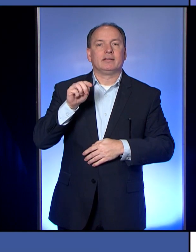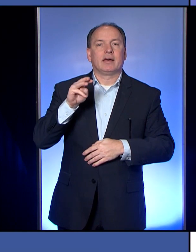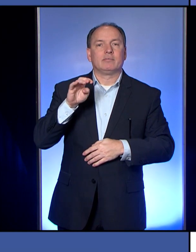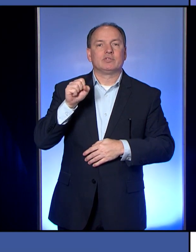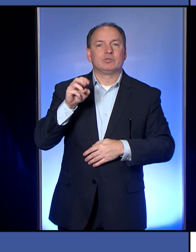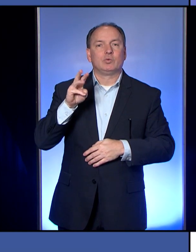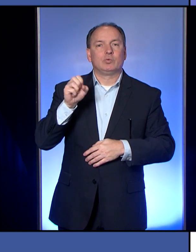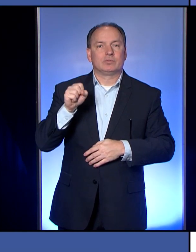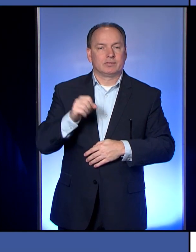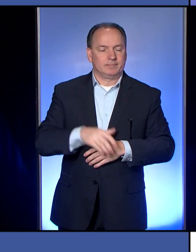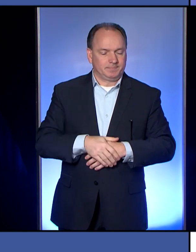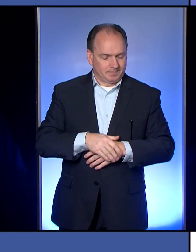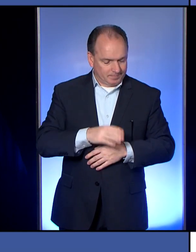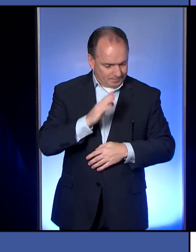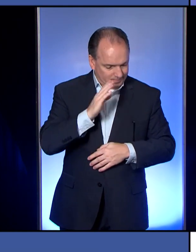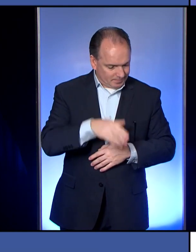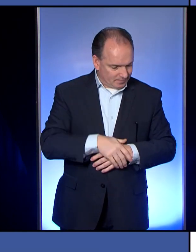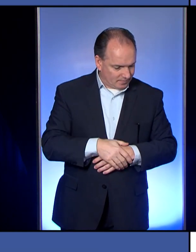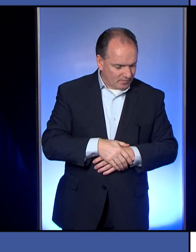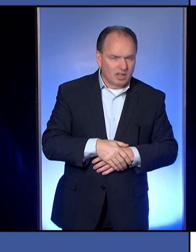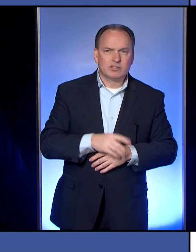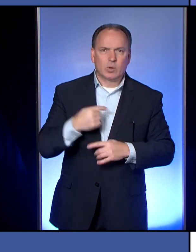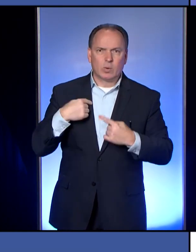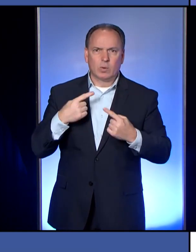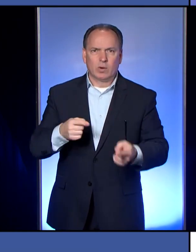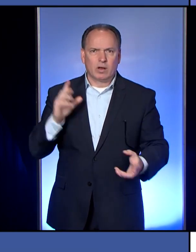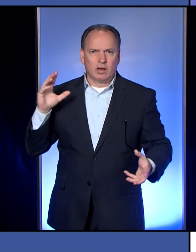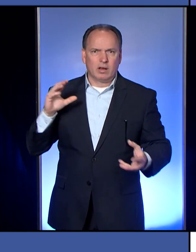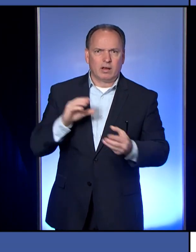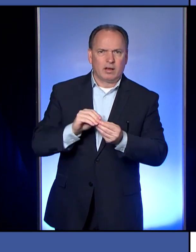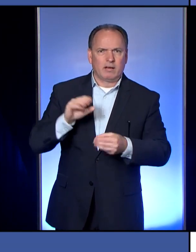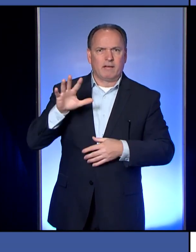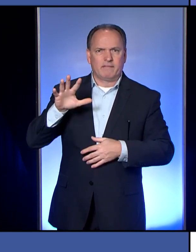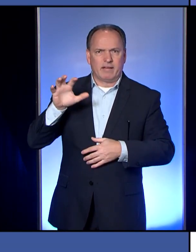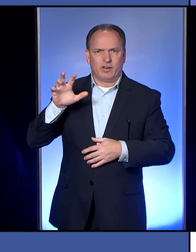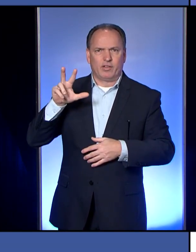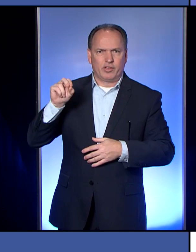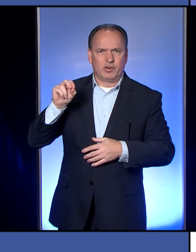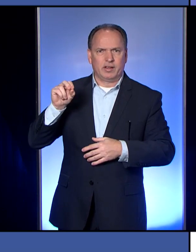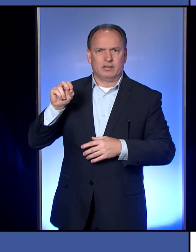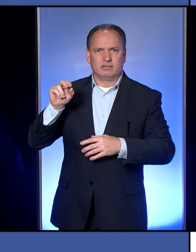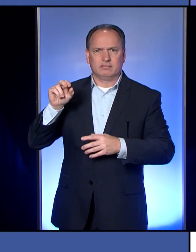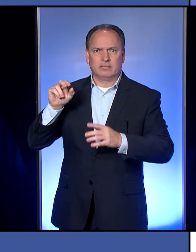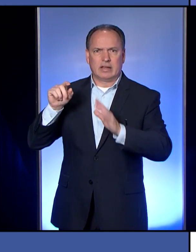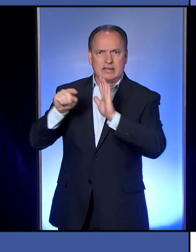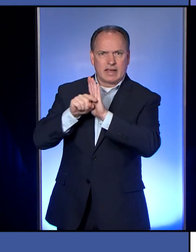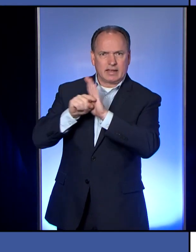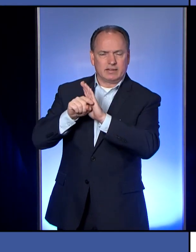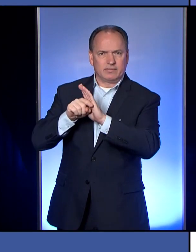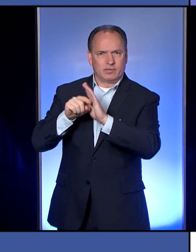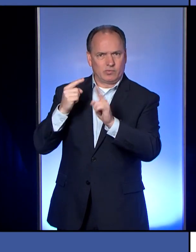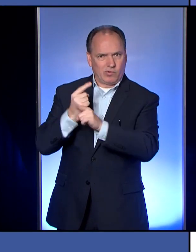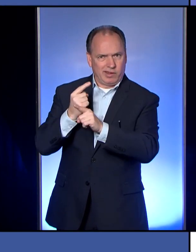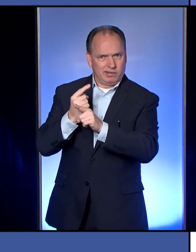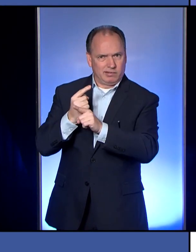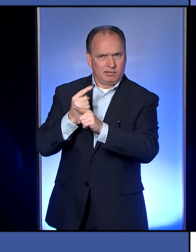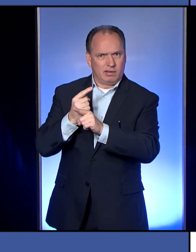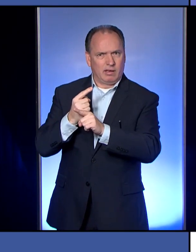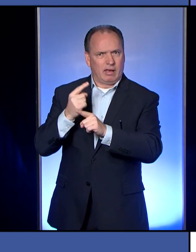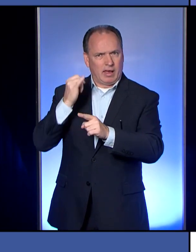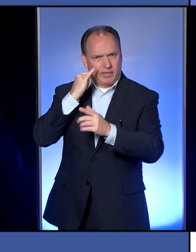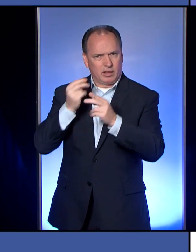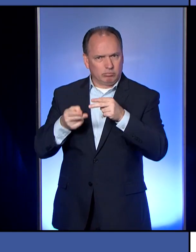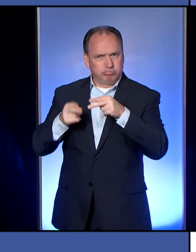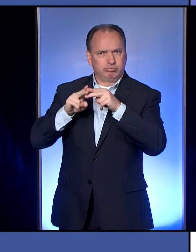Yes, Kathy. So 530 total negative tests, I think you said earlier, I think that was only 15 more